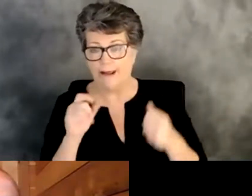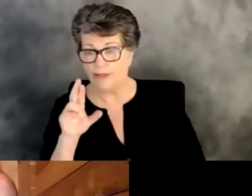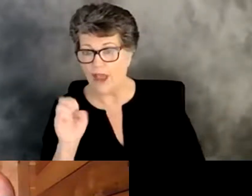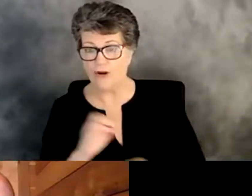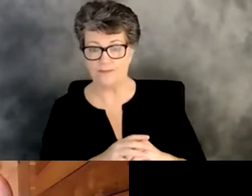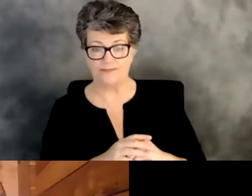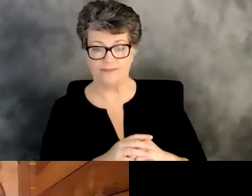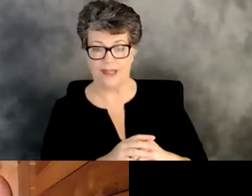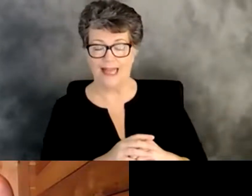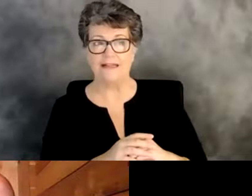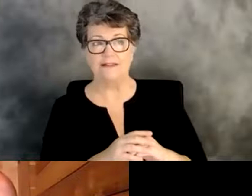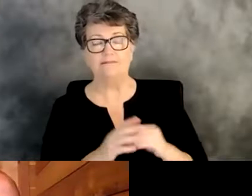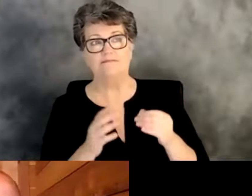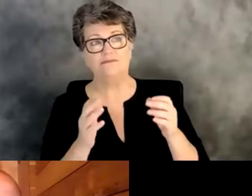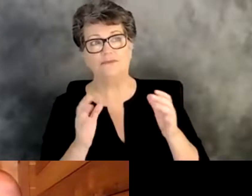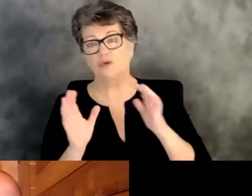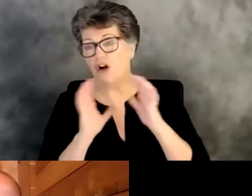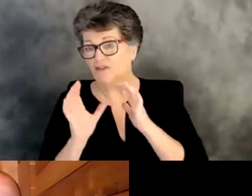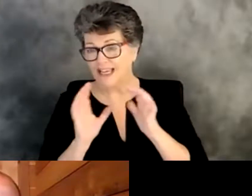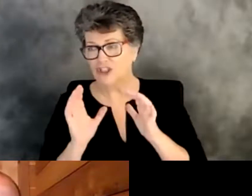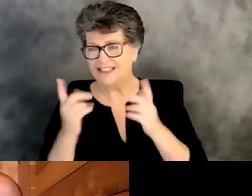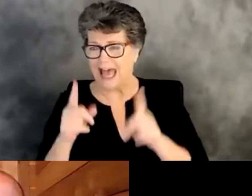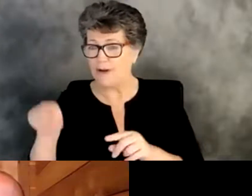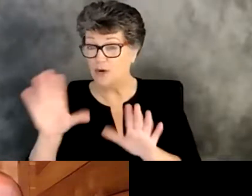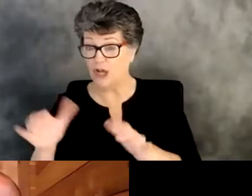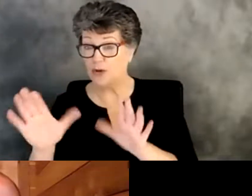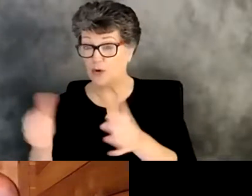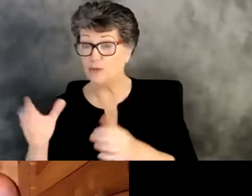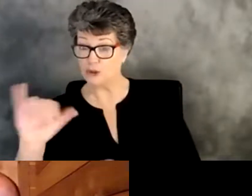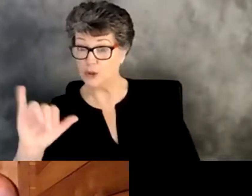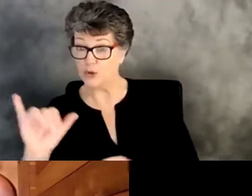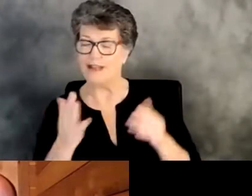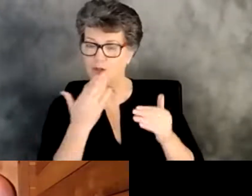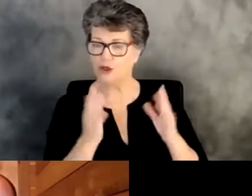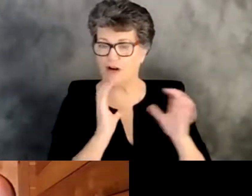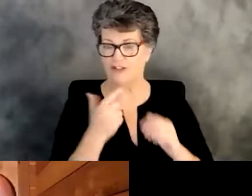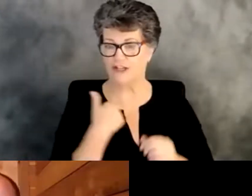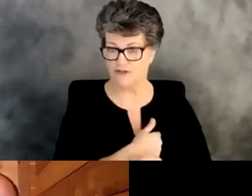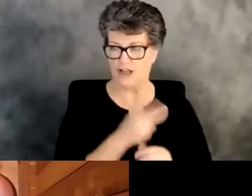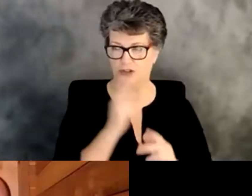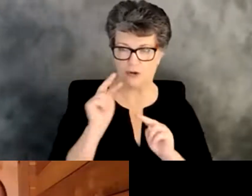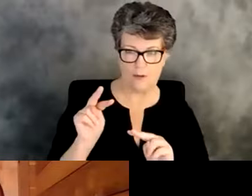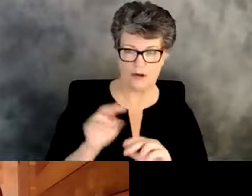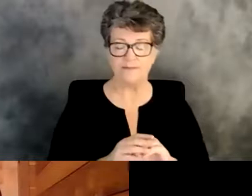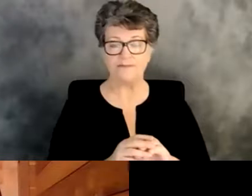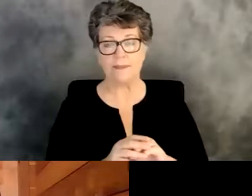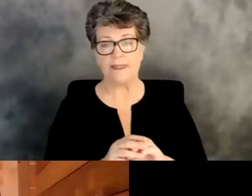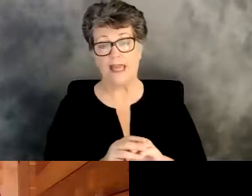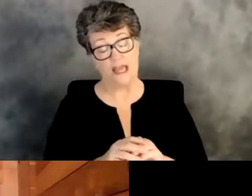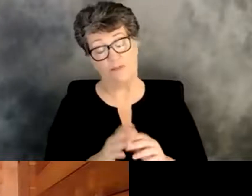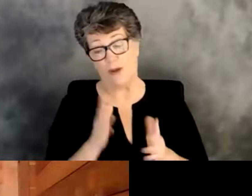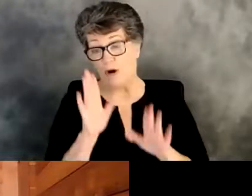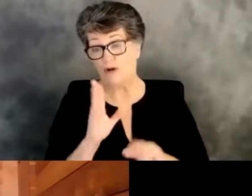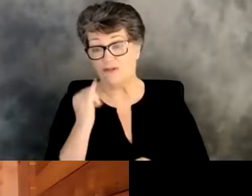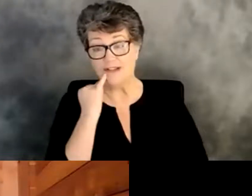those conversations are going to happen necessarily in those other groups. So that seems like a good conversation for us. And I think, as others have said, it would be wonderful if there's a